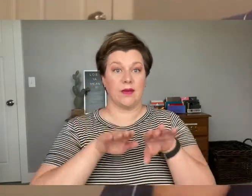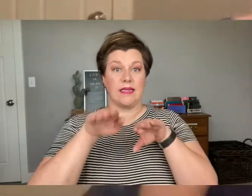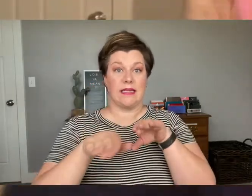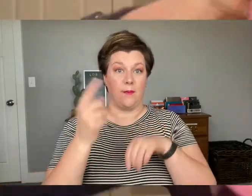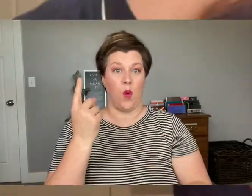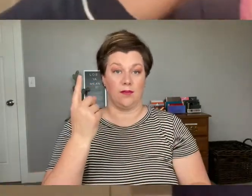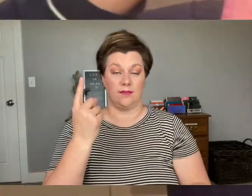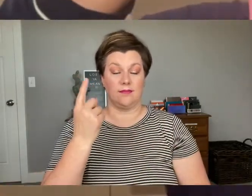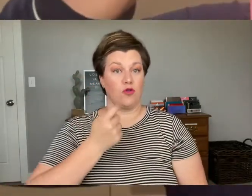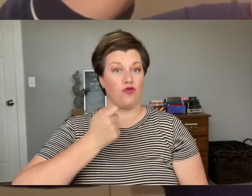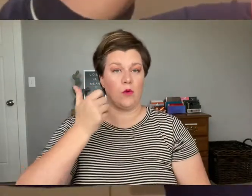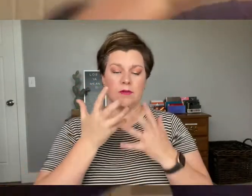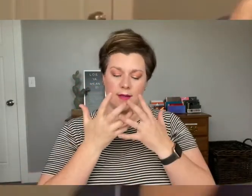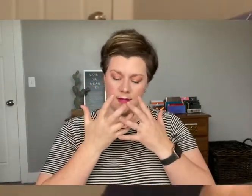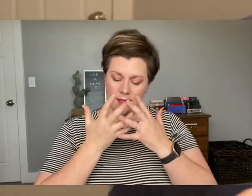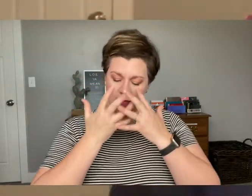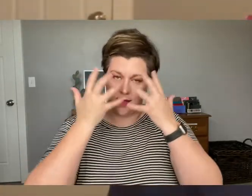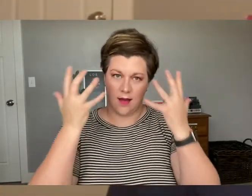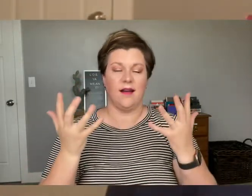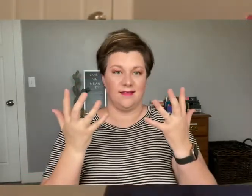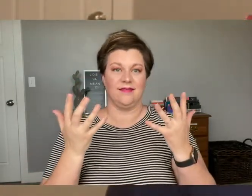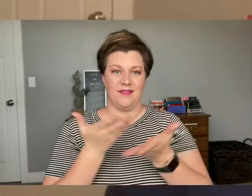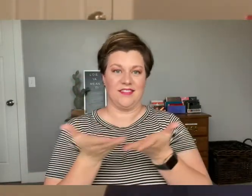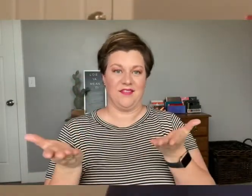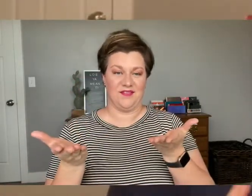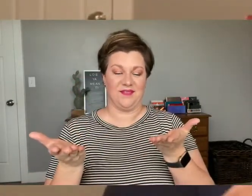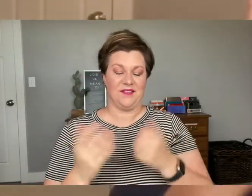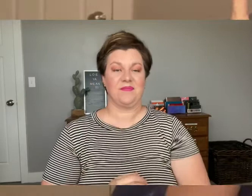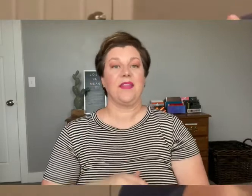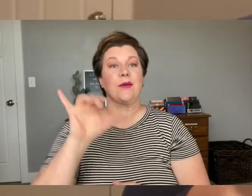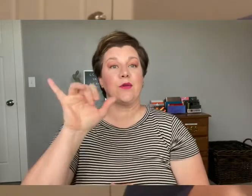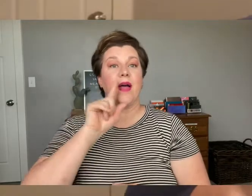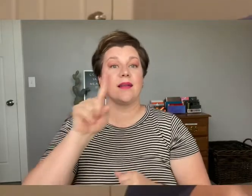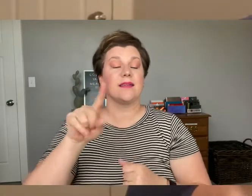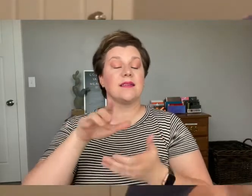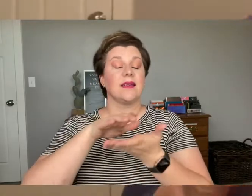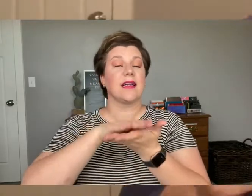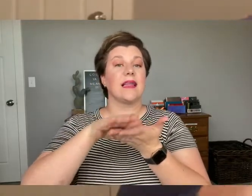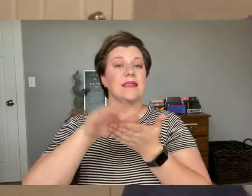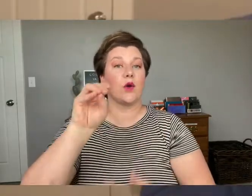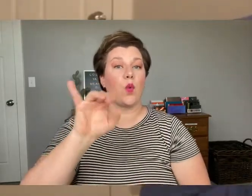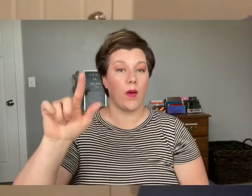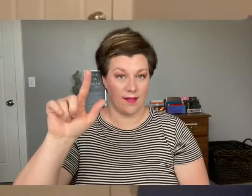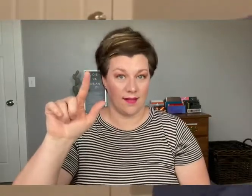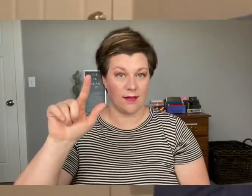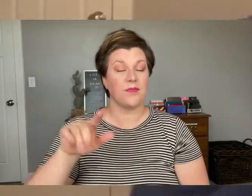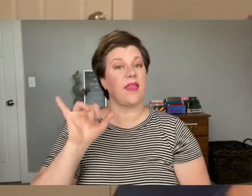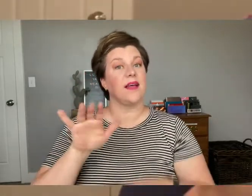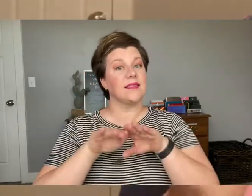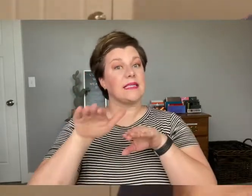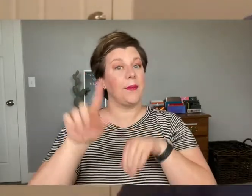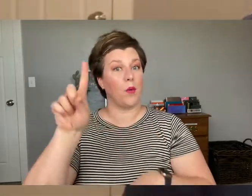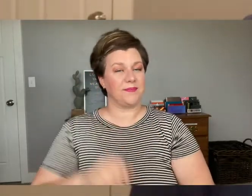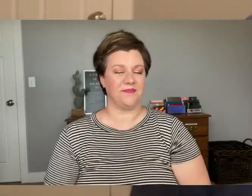You can see round one took off a whole lot of stuff. So that is